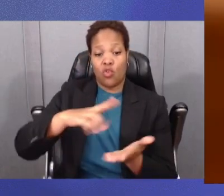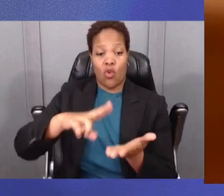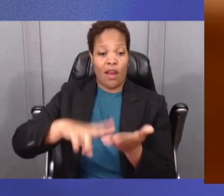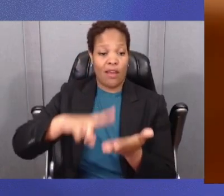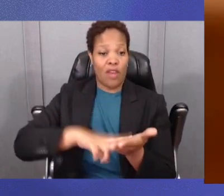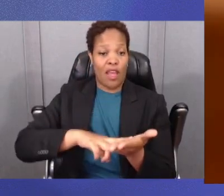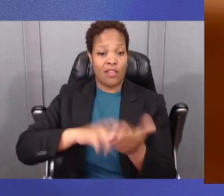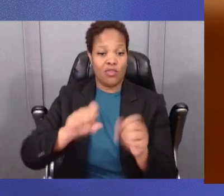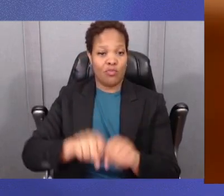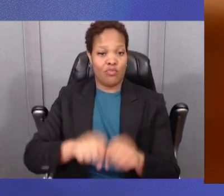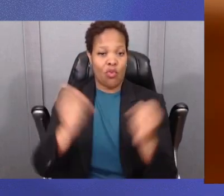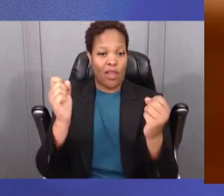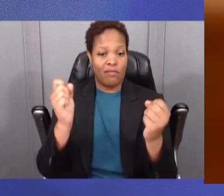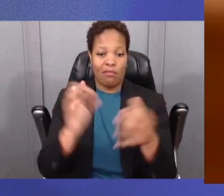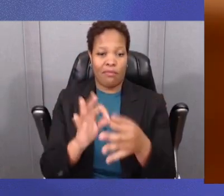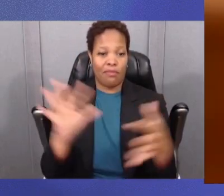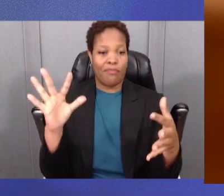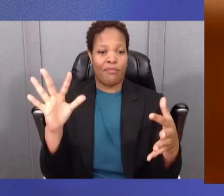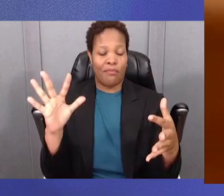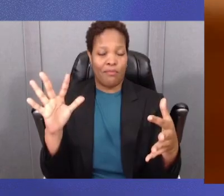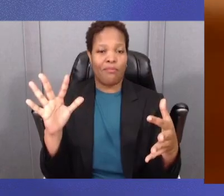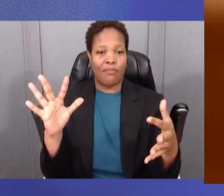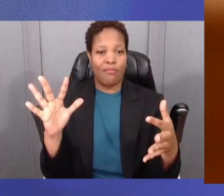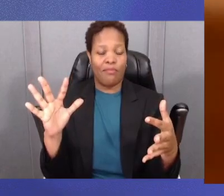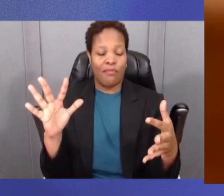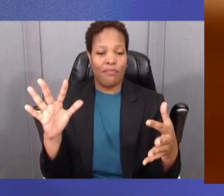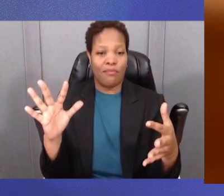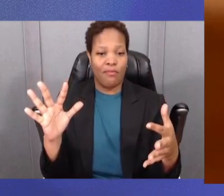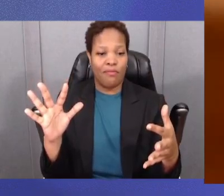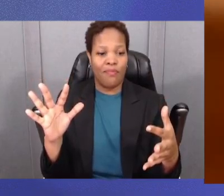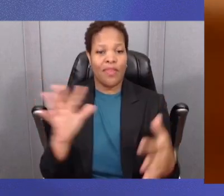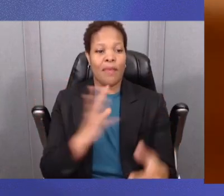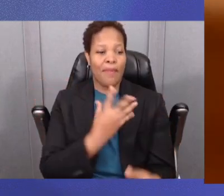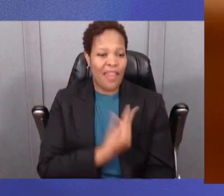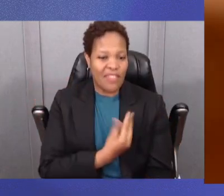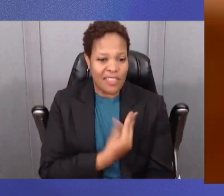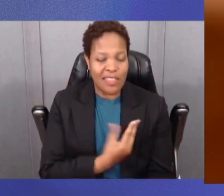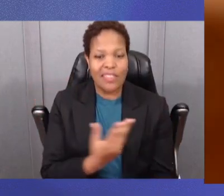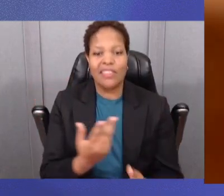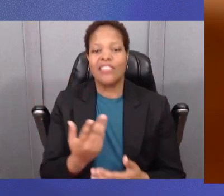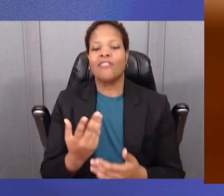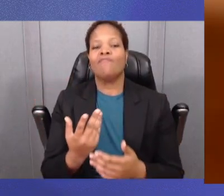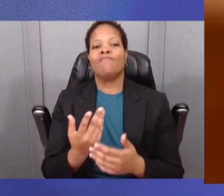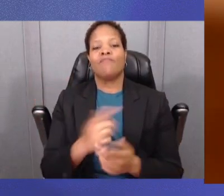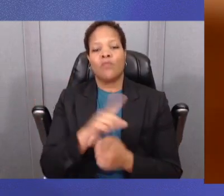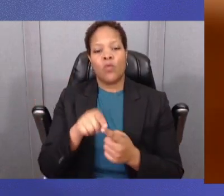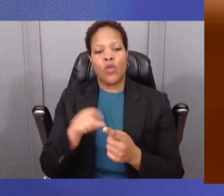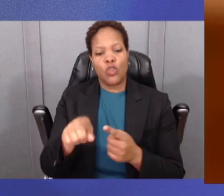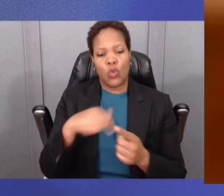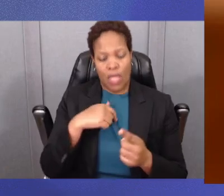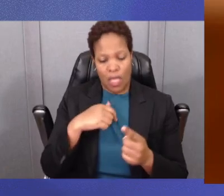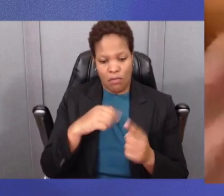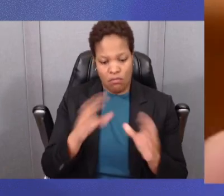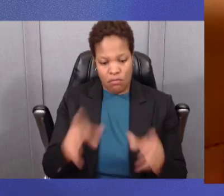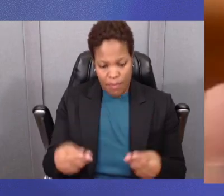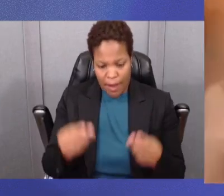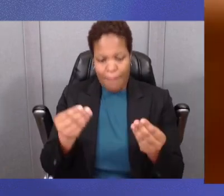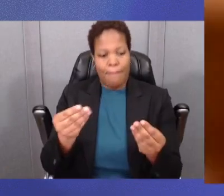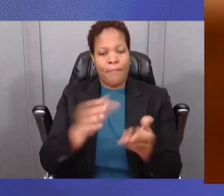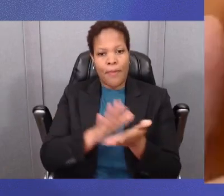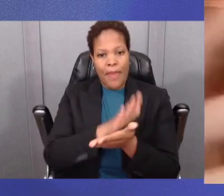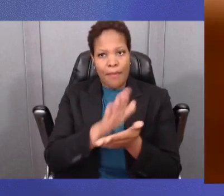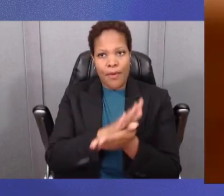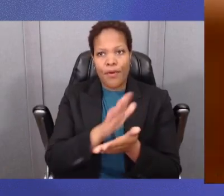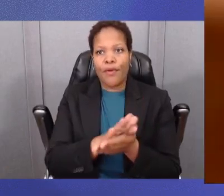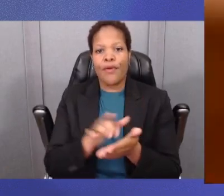The social contract got broken. Beneficence, well, you can pick up the paper. You look at the avarice,